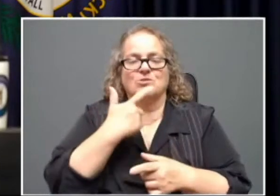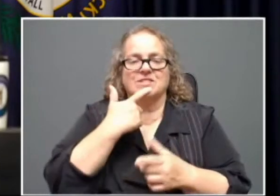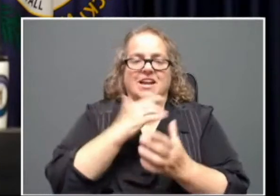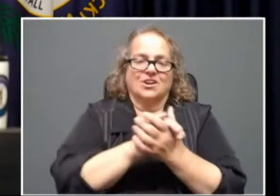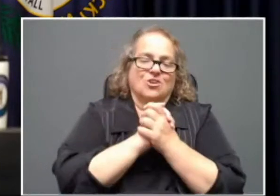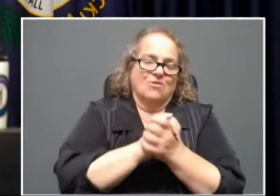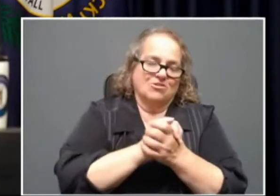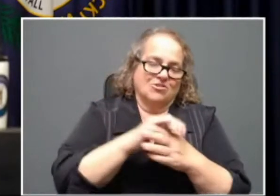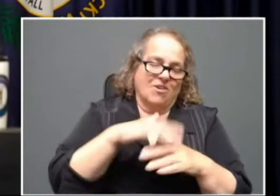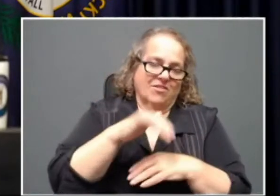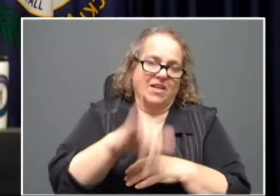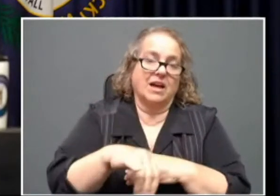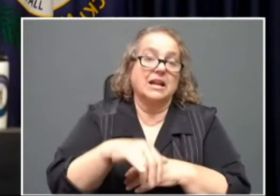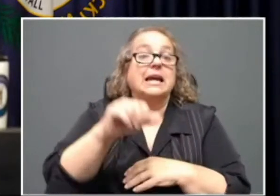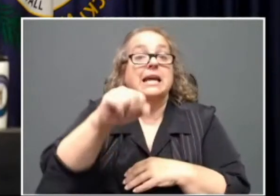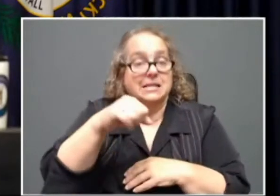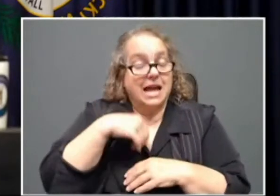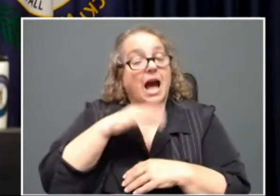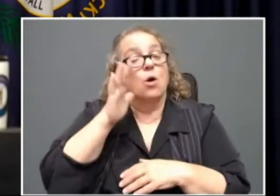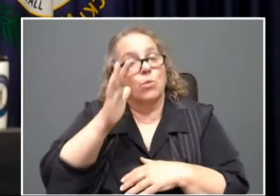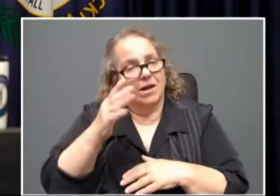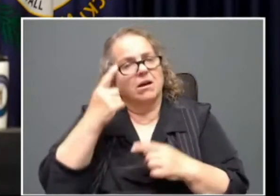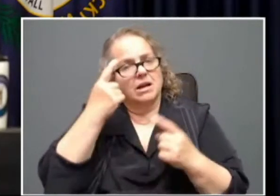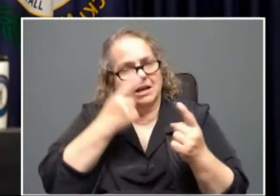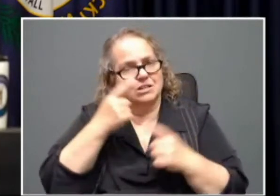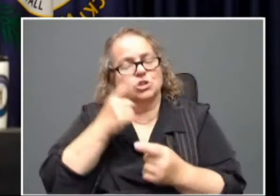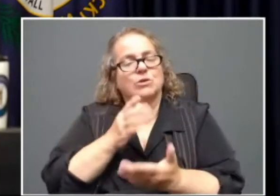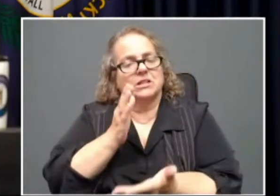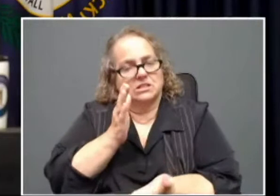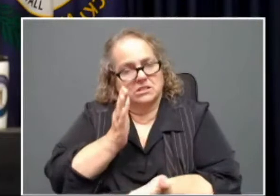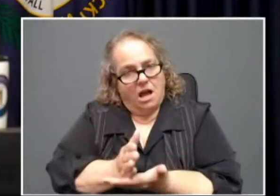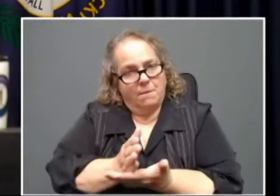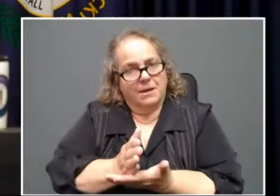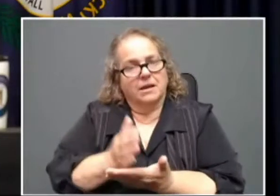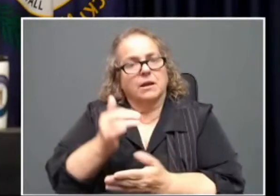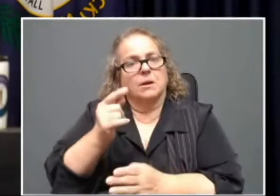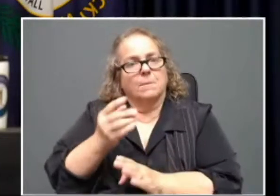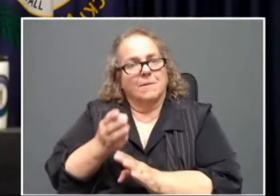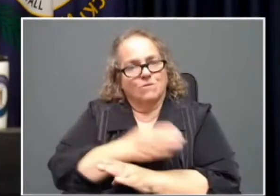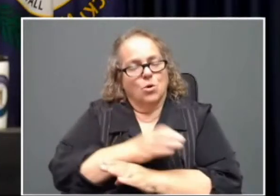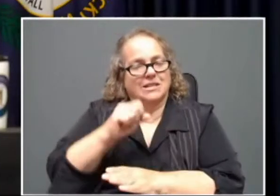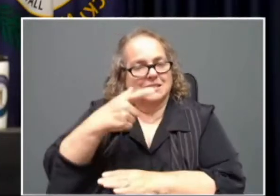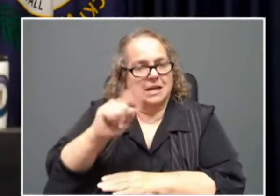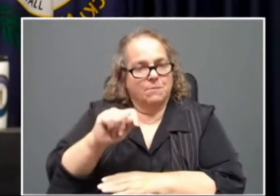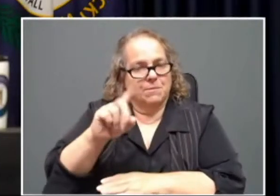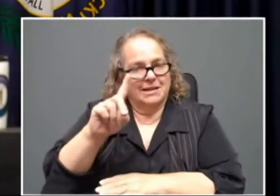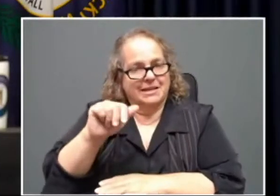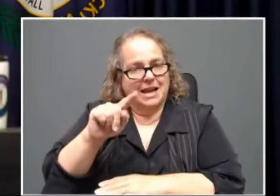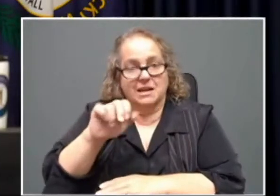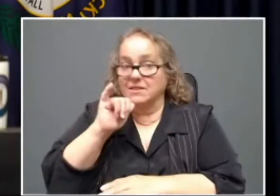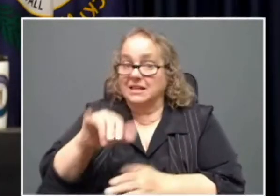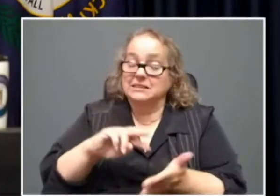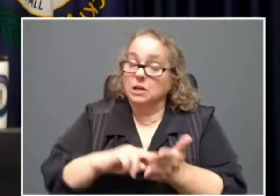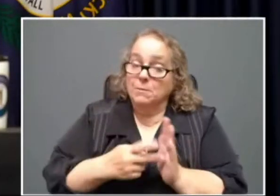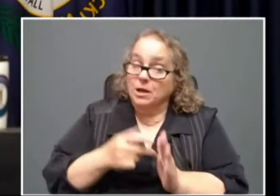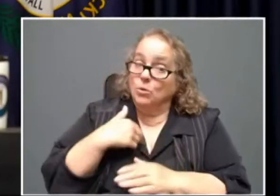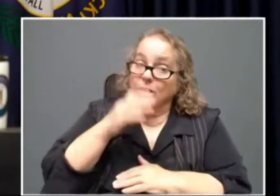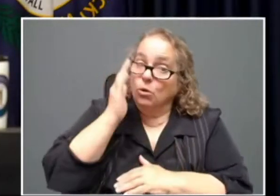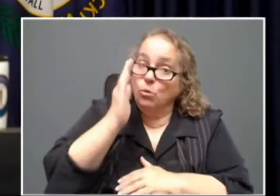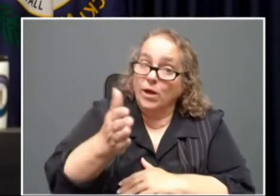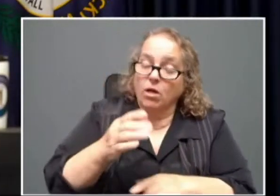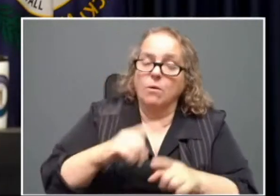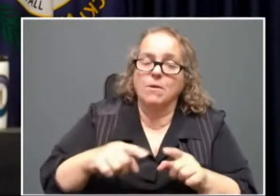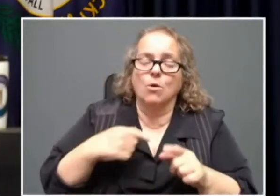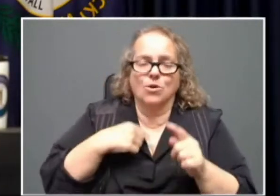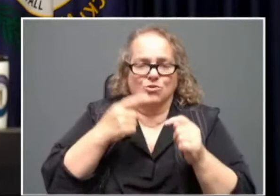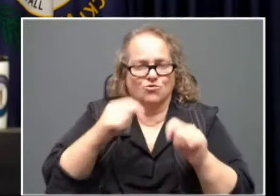yes, I will consider ending it before that September date. That doesn't mean we will. It's really trying to